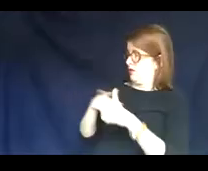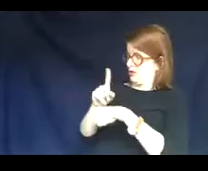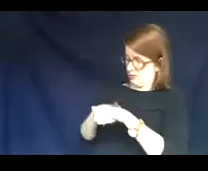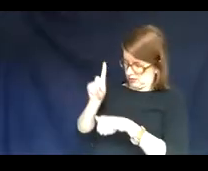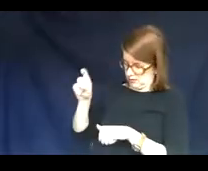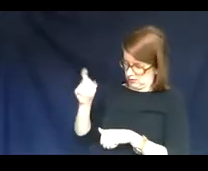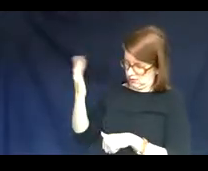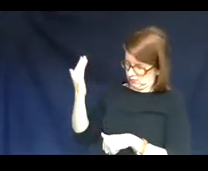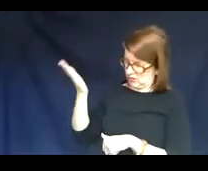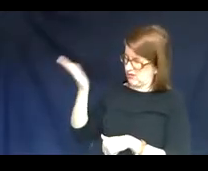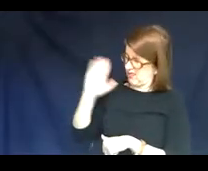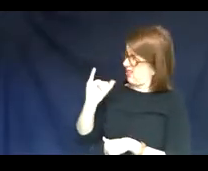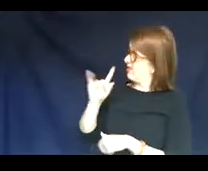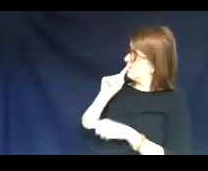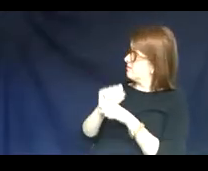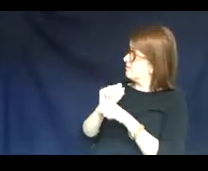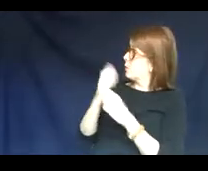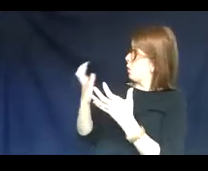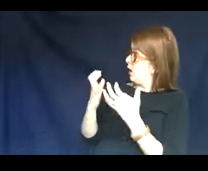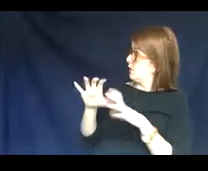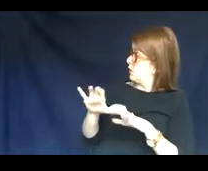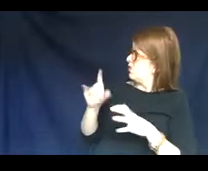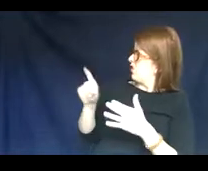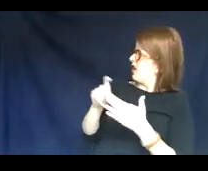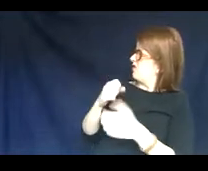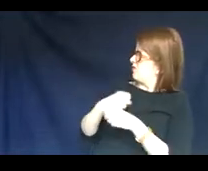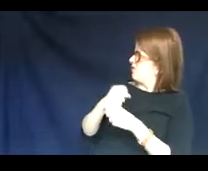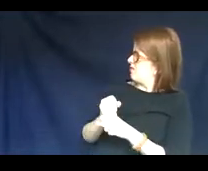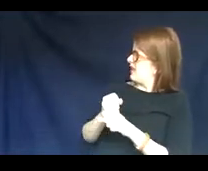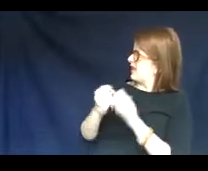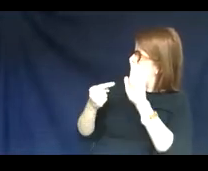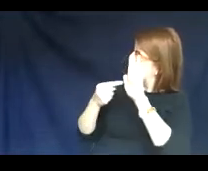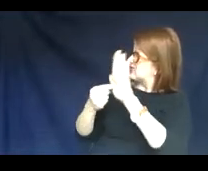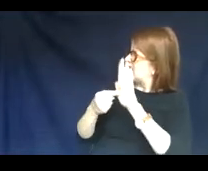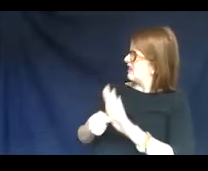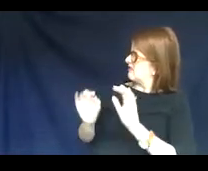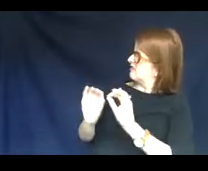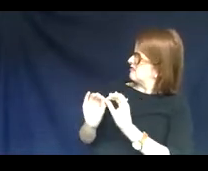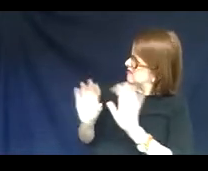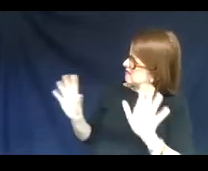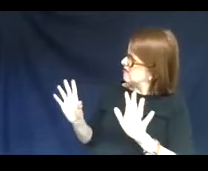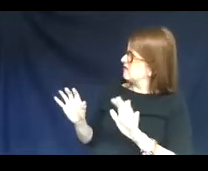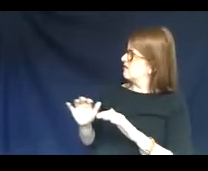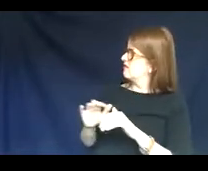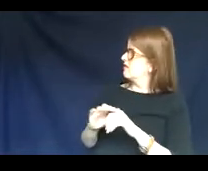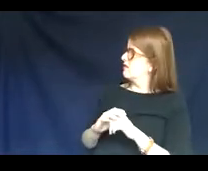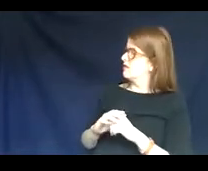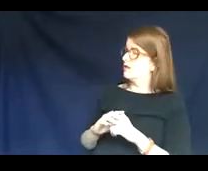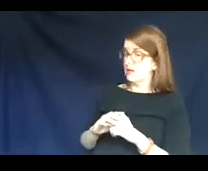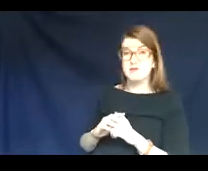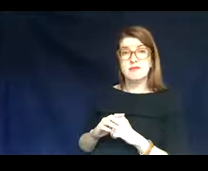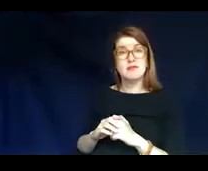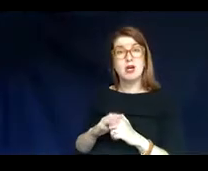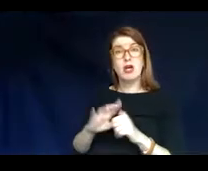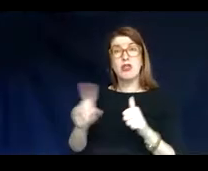God, if you really want me to do this, you're going to have to make these signs pretty darn obvious. And that's when the